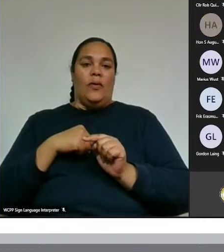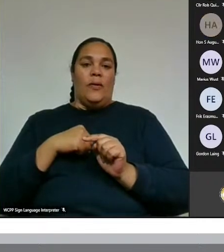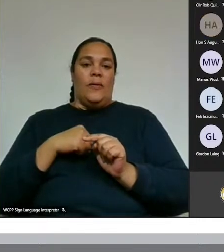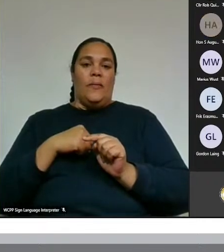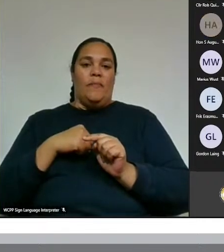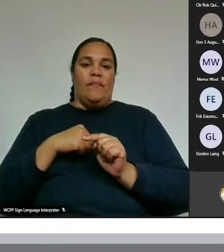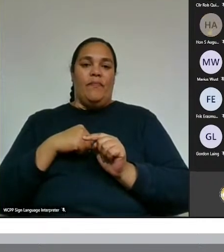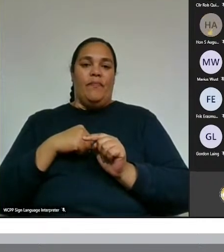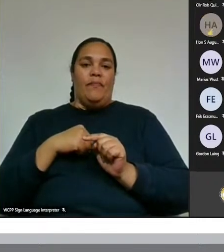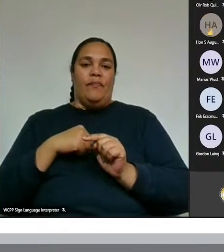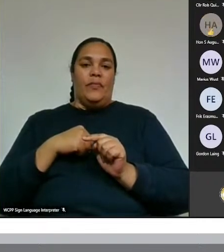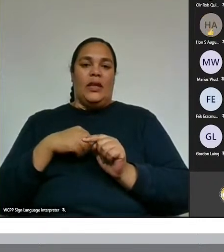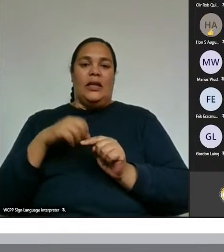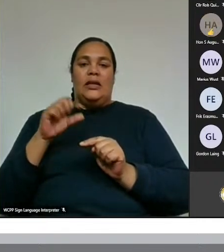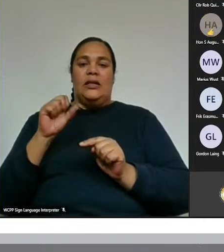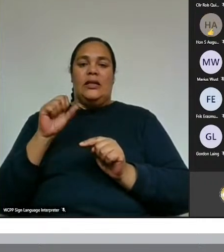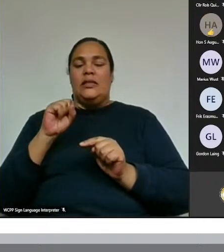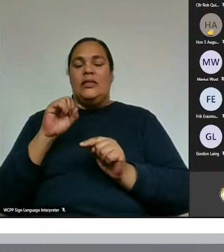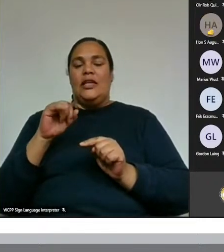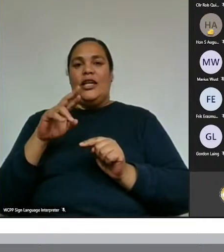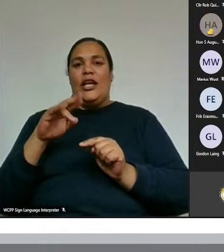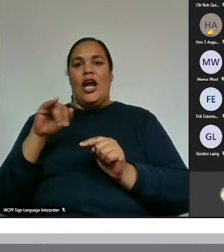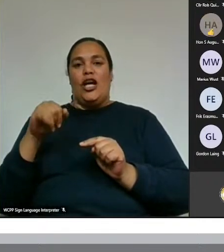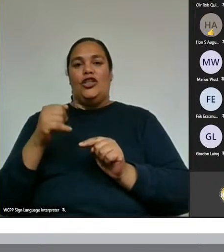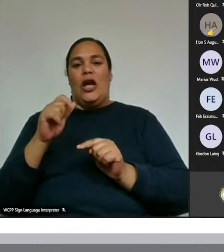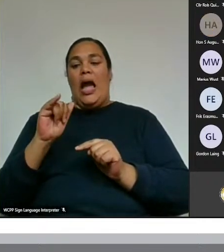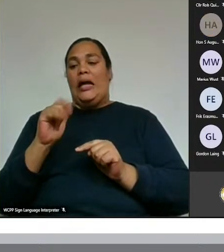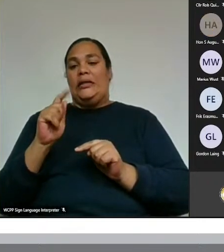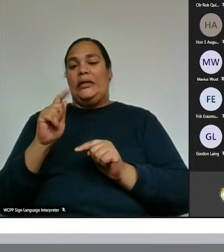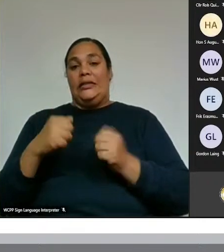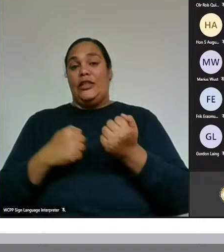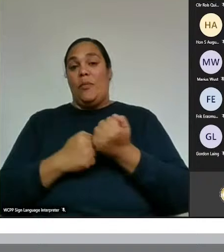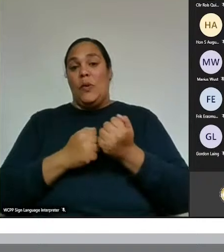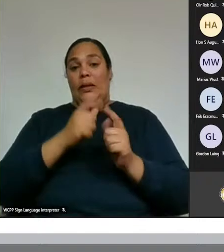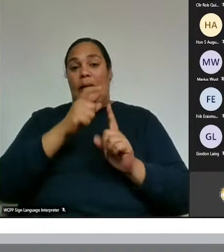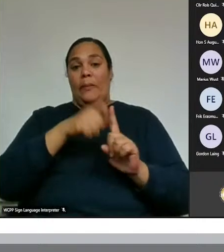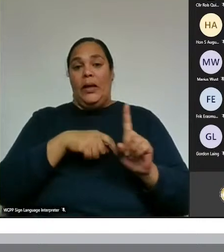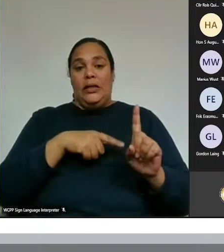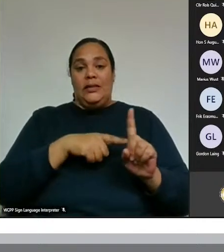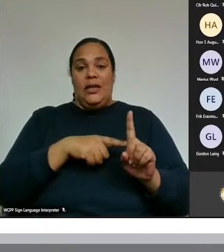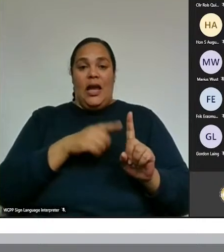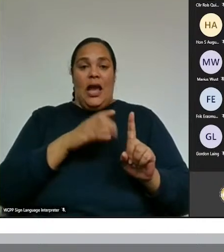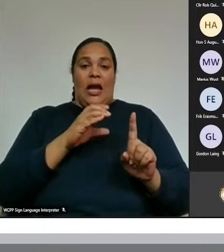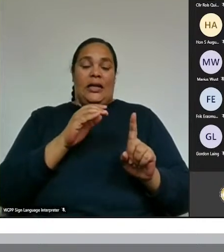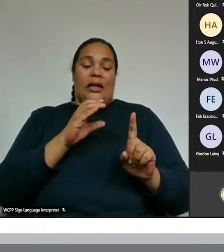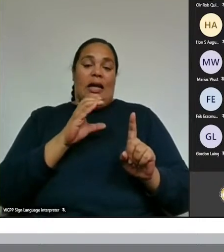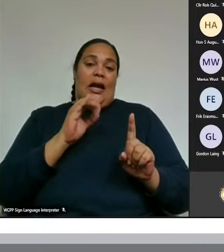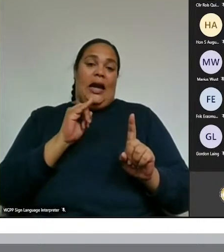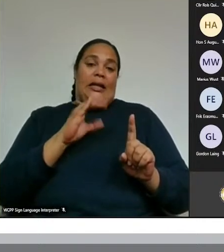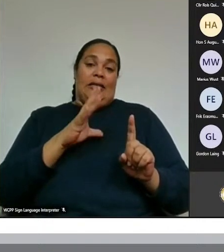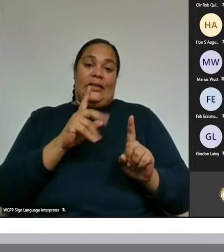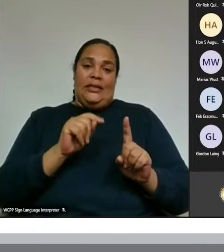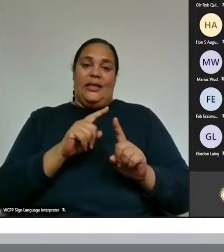Mr. Siraj Hassan, who is the technical support from ICT, and